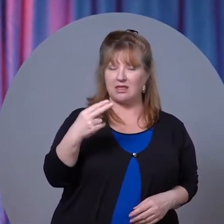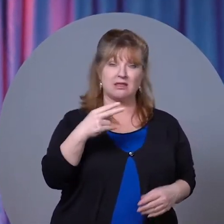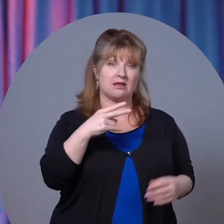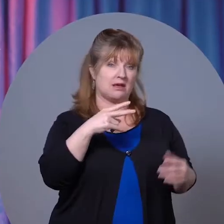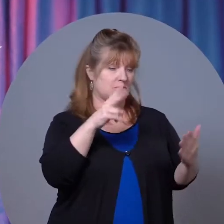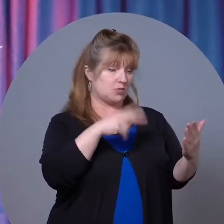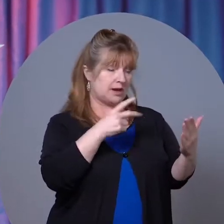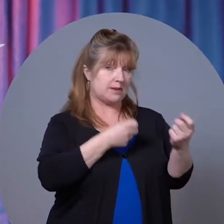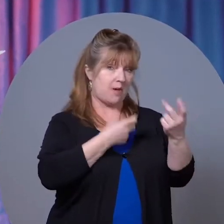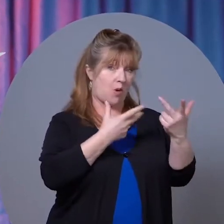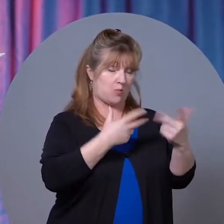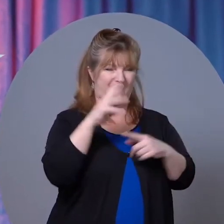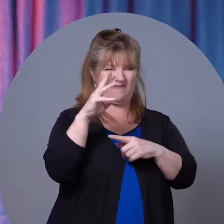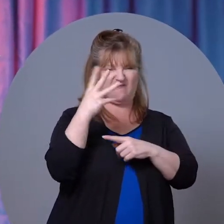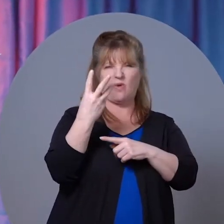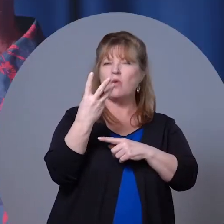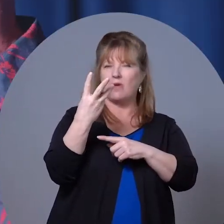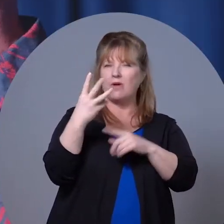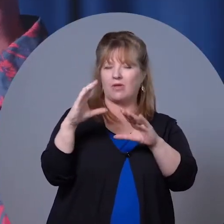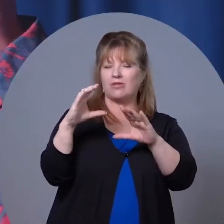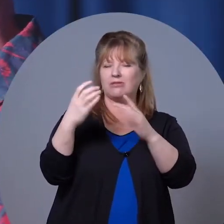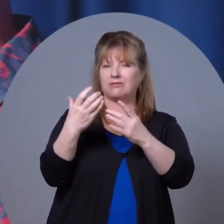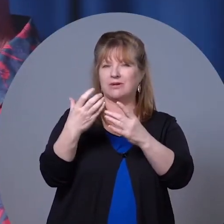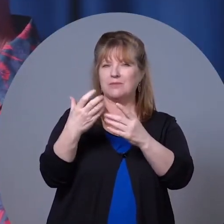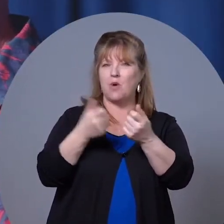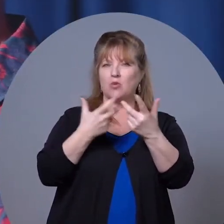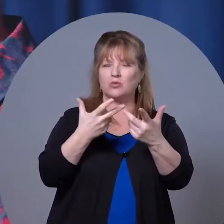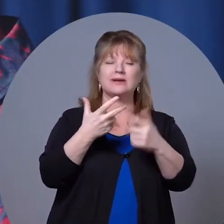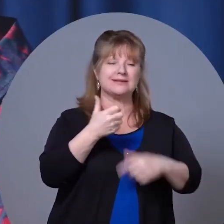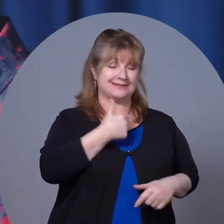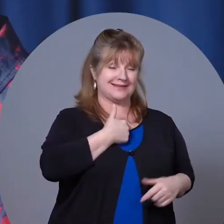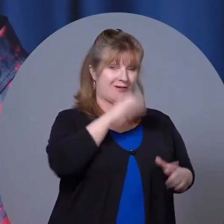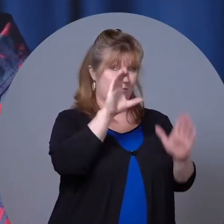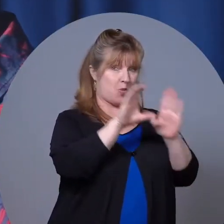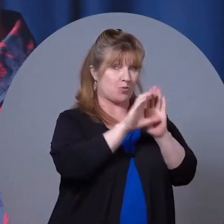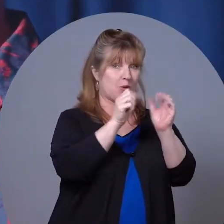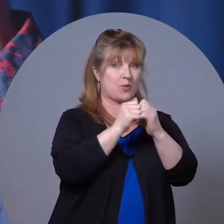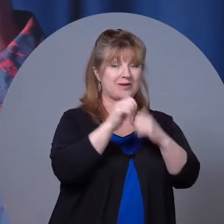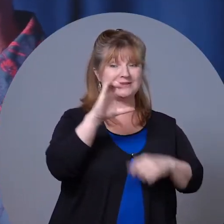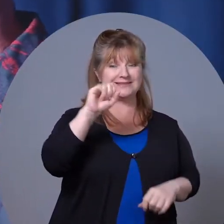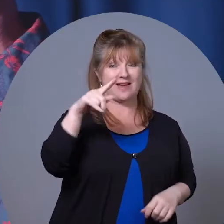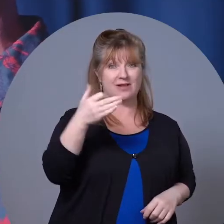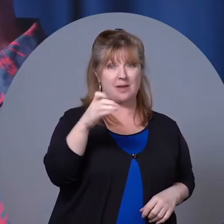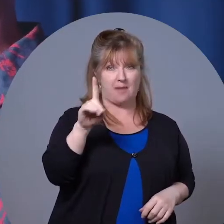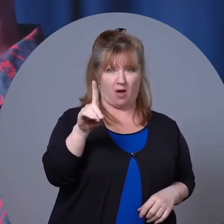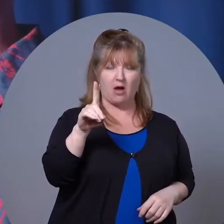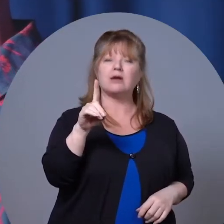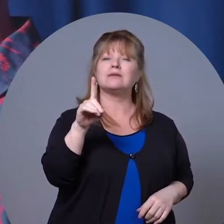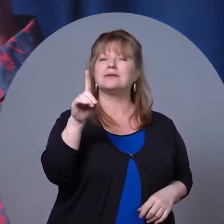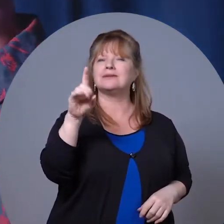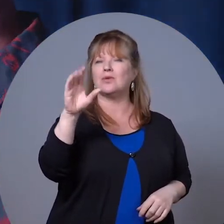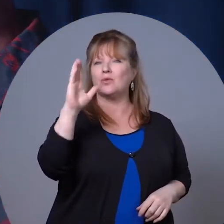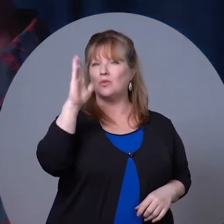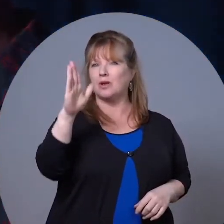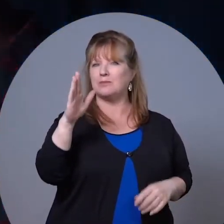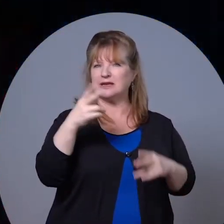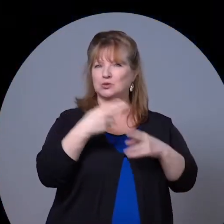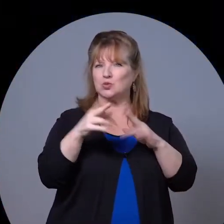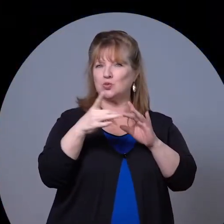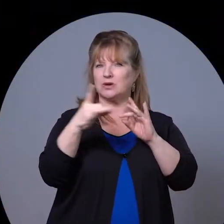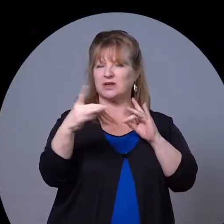Poems from my forthcoming poetry collection called Self-Portrait with Cephalopod. It'll be out in February from Milkweed Editions.